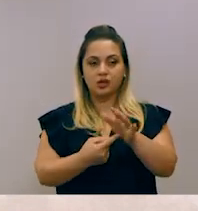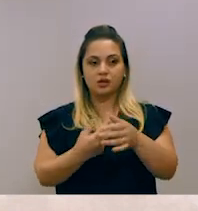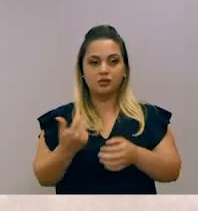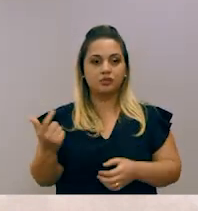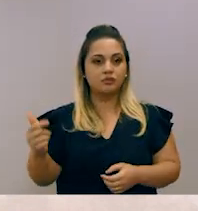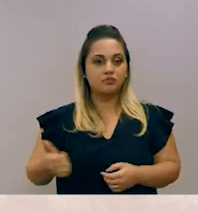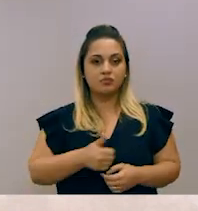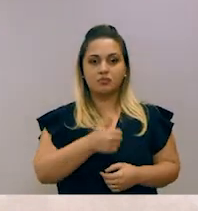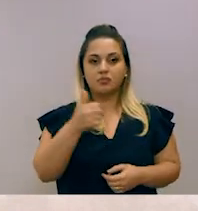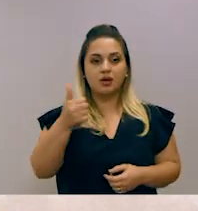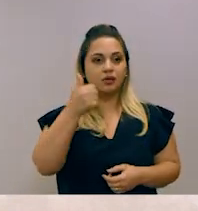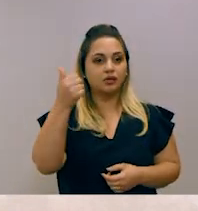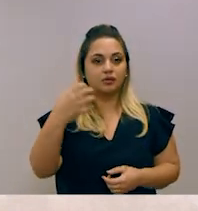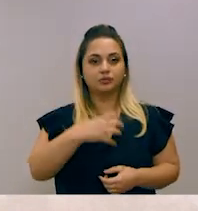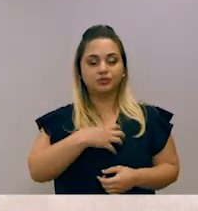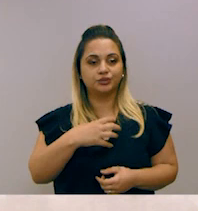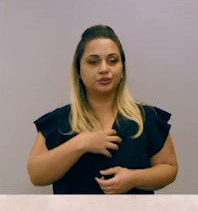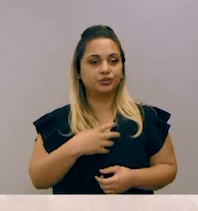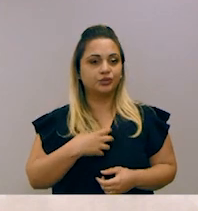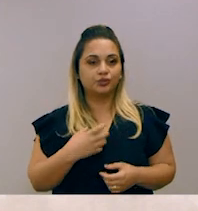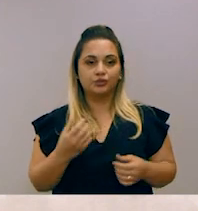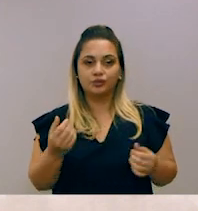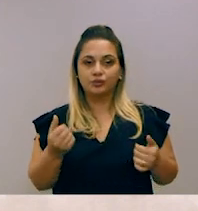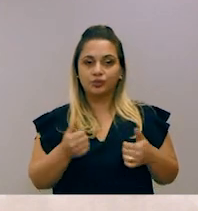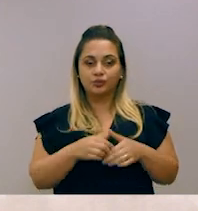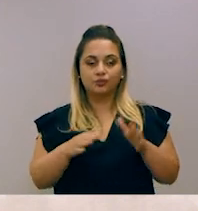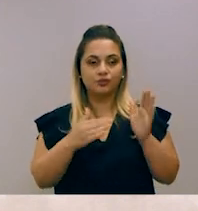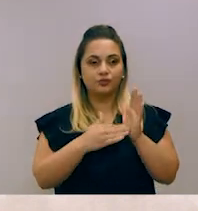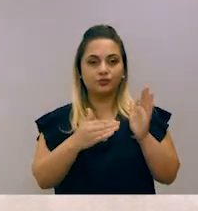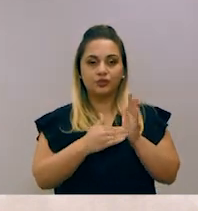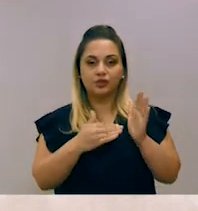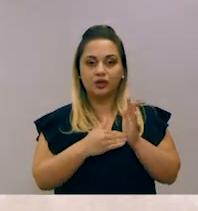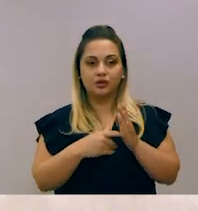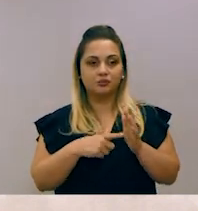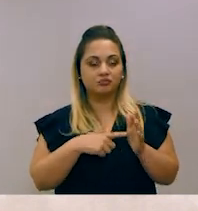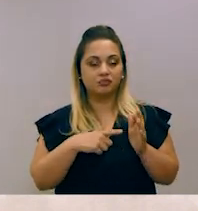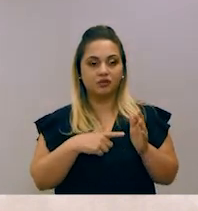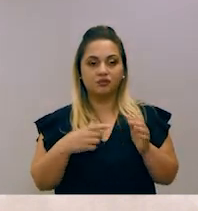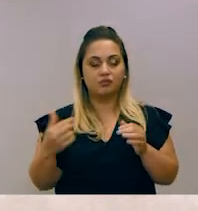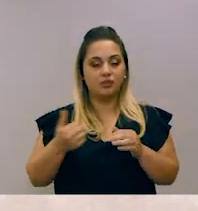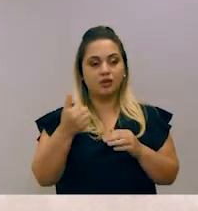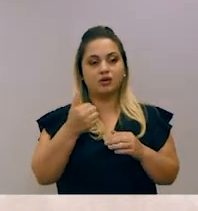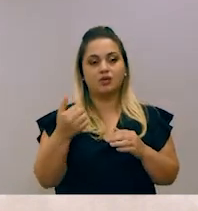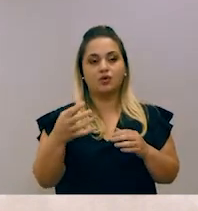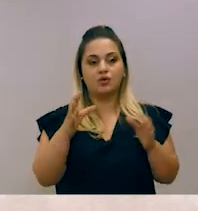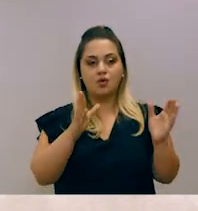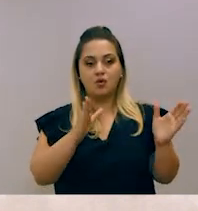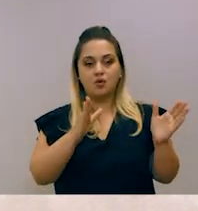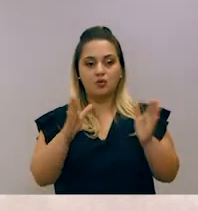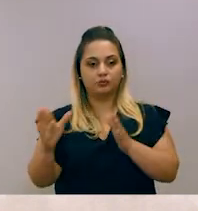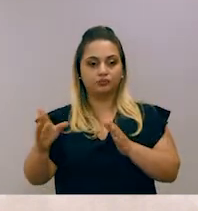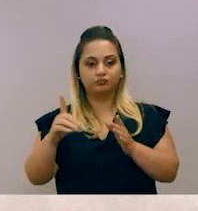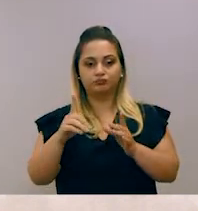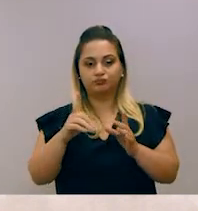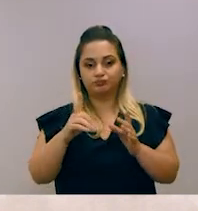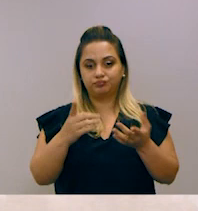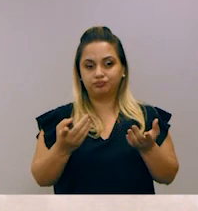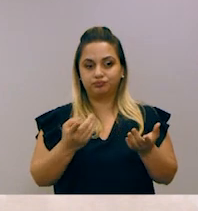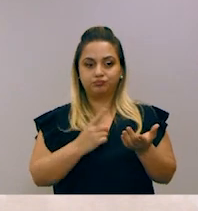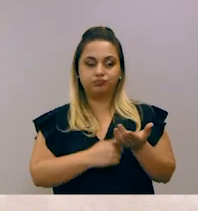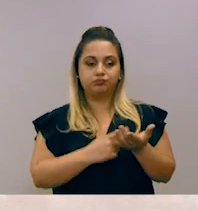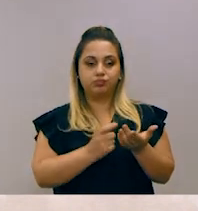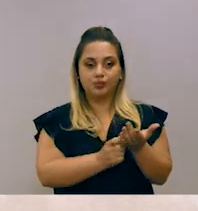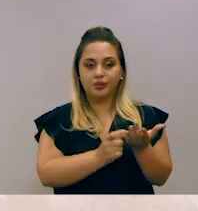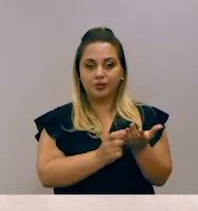neural networks presented the best performance, although the support vector machine at the end was the best